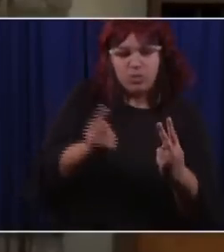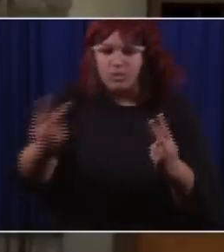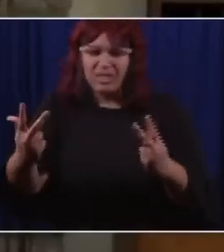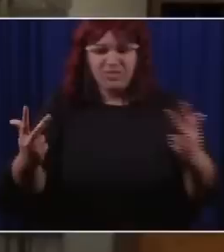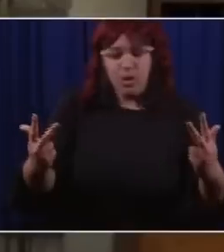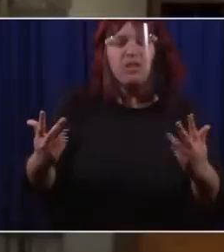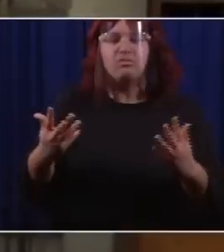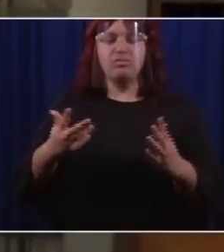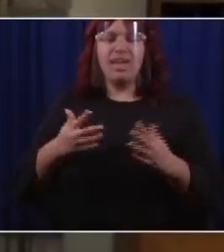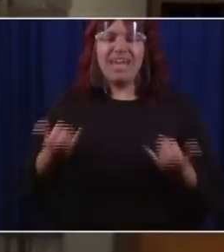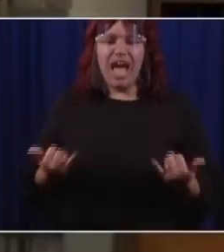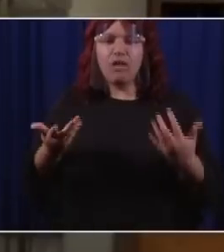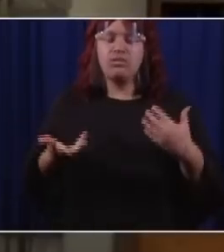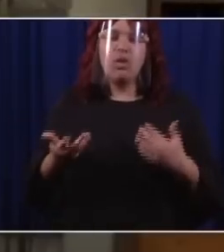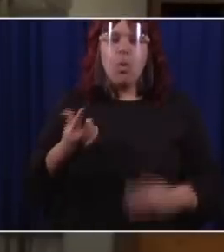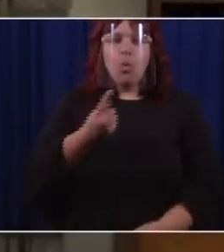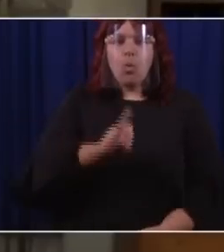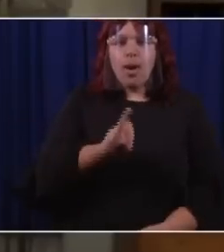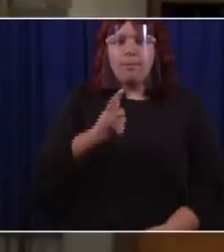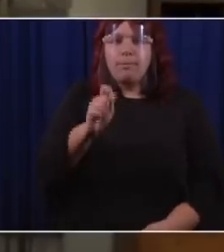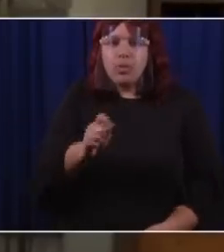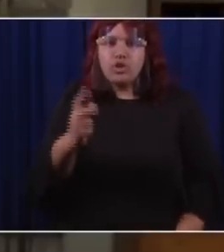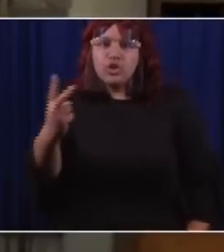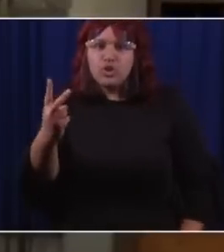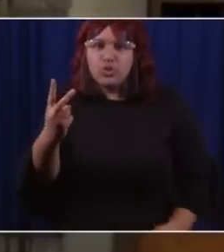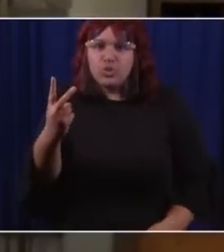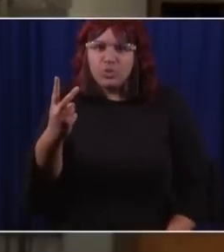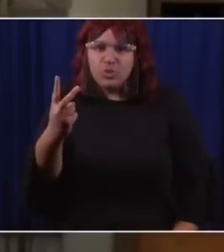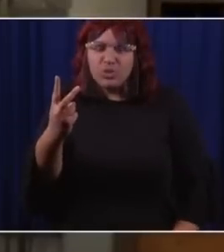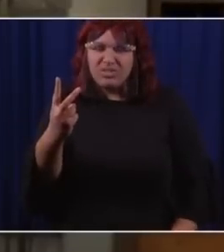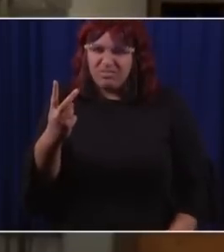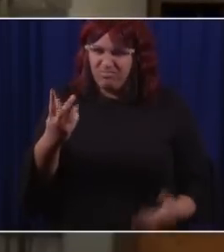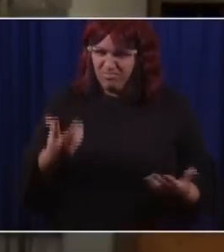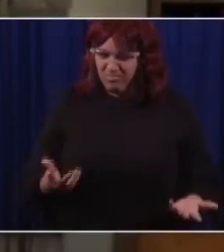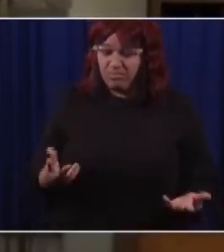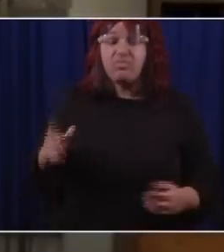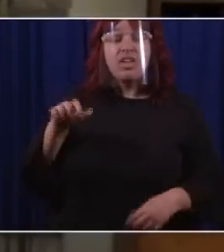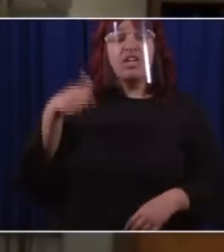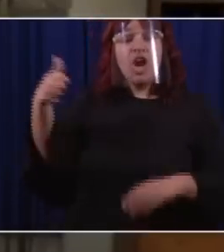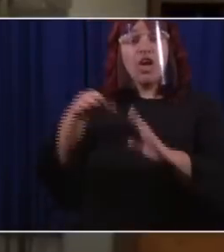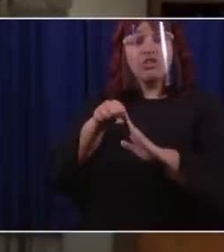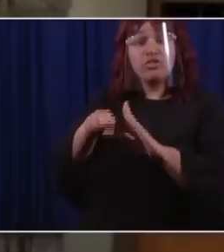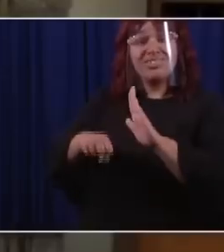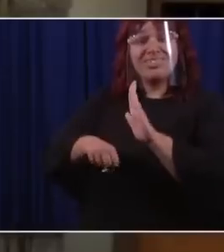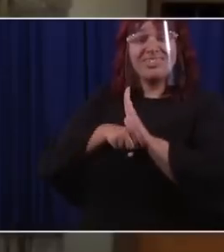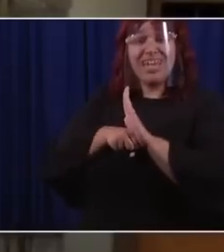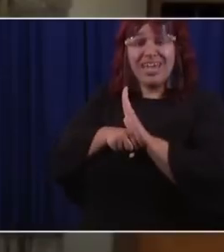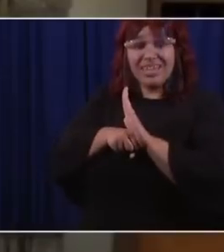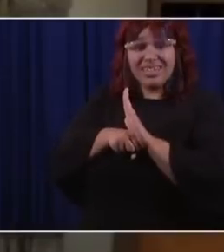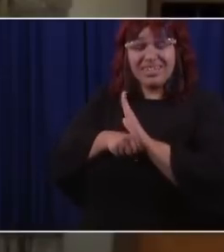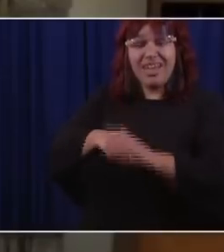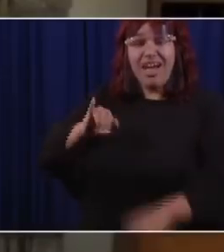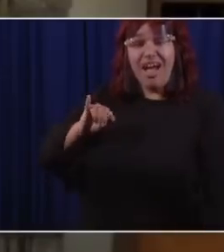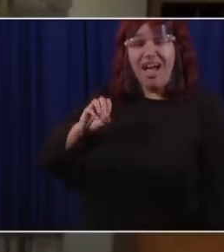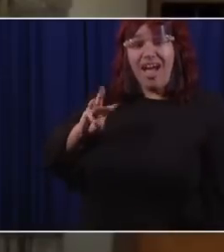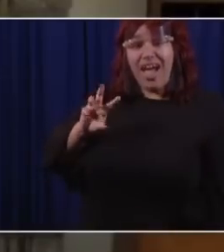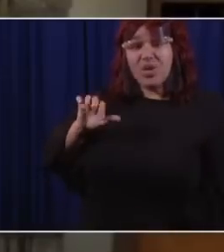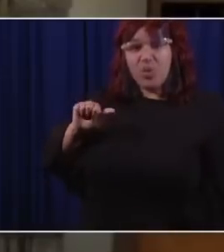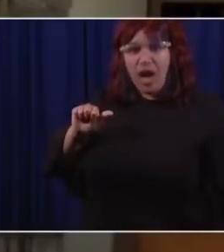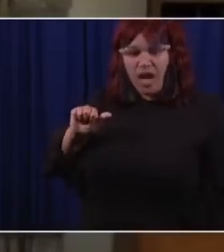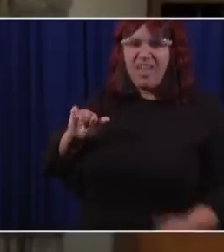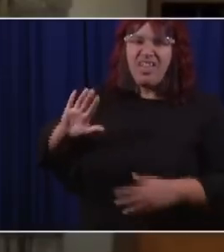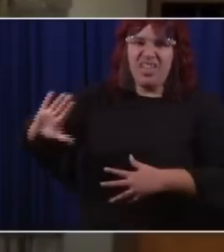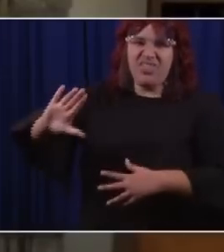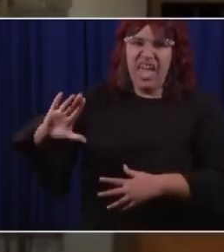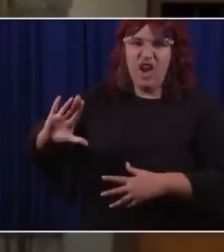same R0 number as we do, and the governor there has reduced the limit on social gatherings to 10 people, instructed hospitals and nursing homes to scale